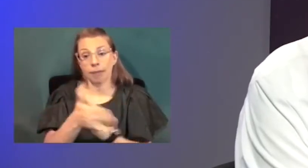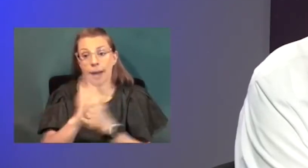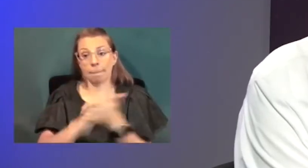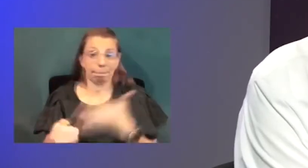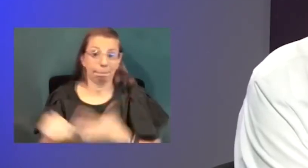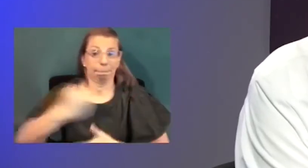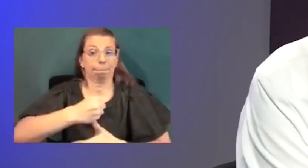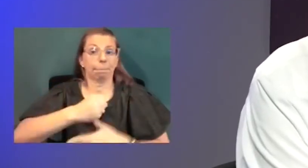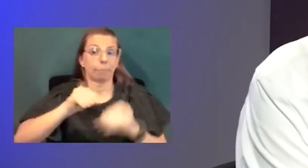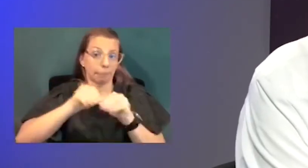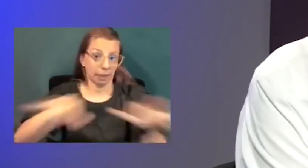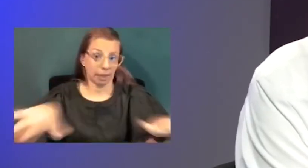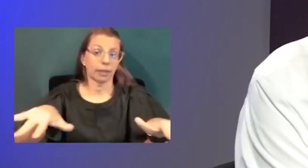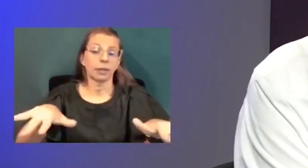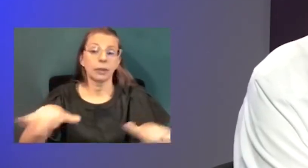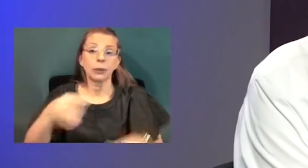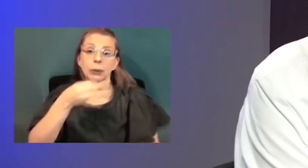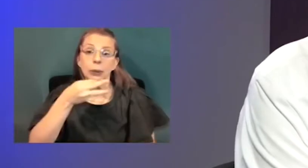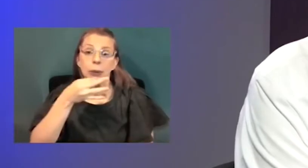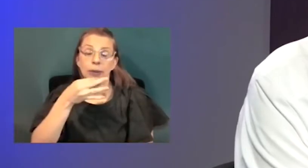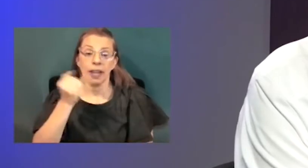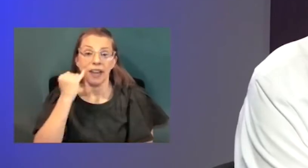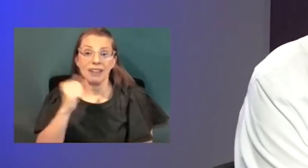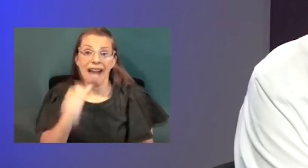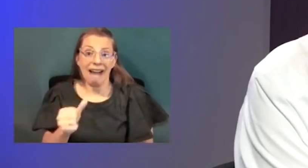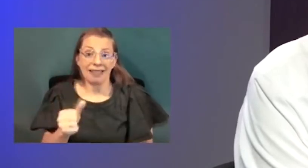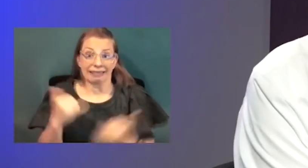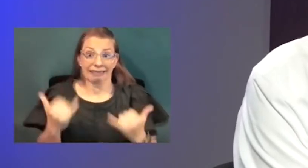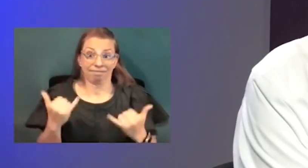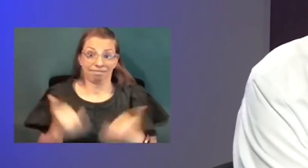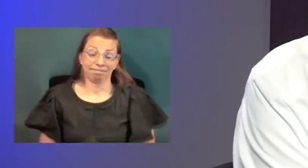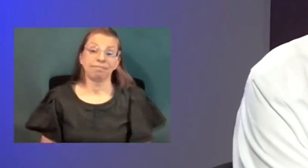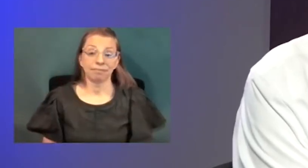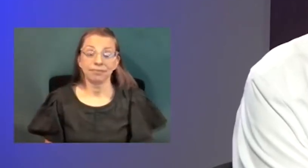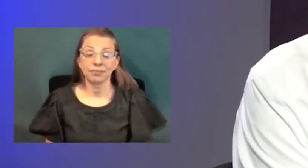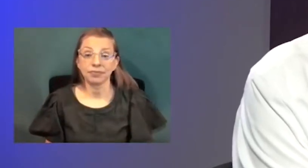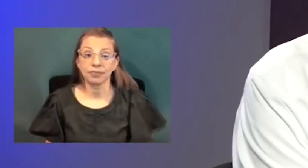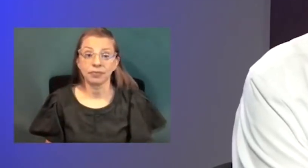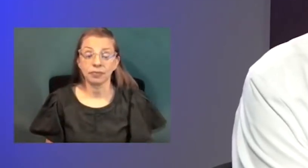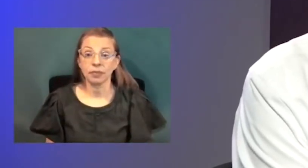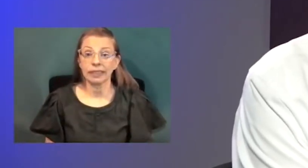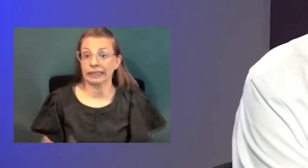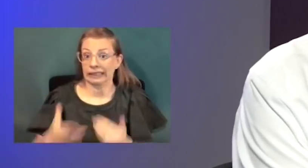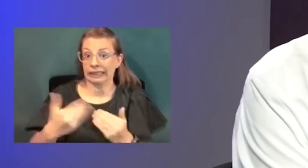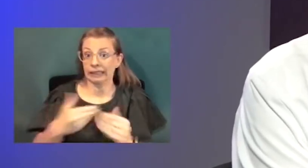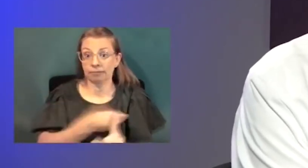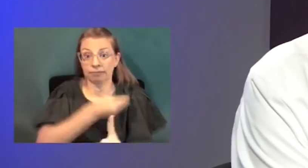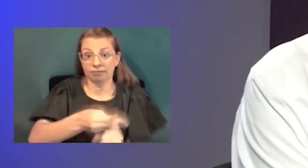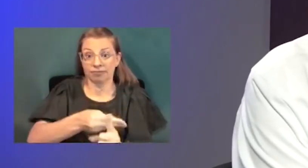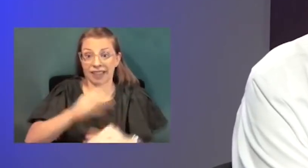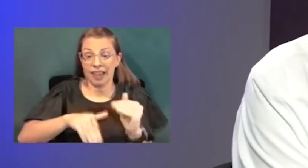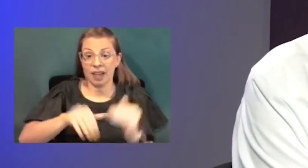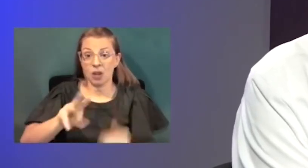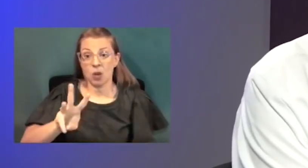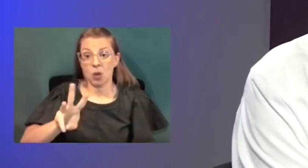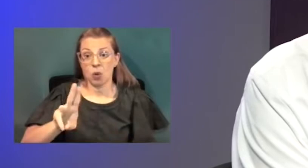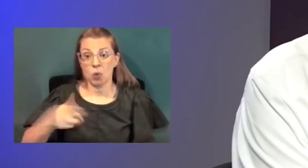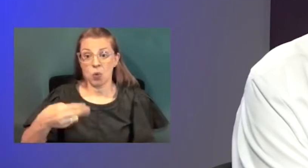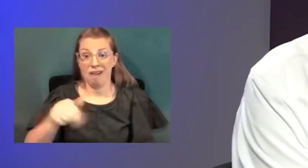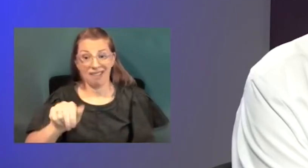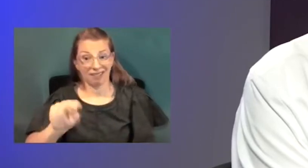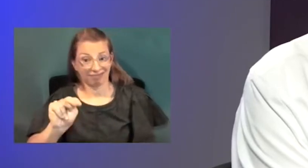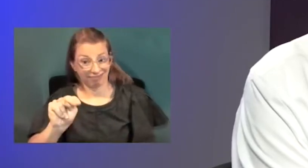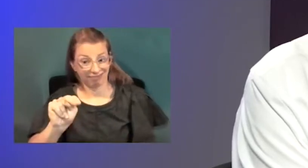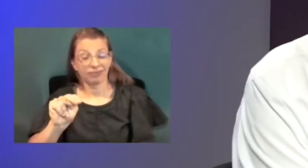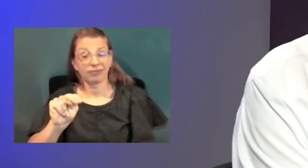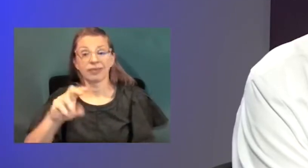virus here within weeks, if it's not already. And it's more transmissible than the original variant in some of the others. So I think it's a real and